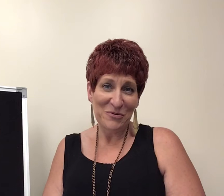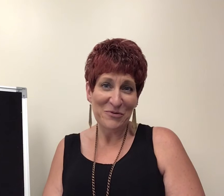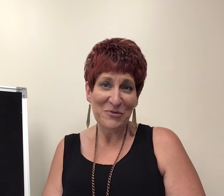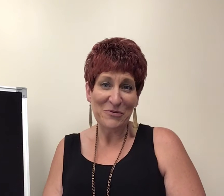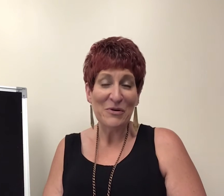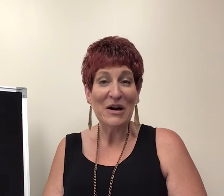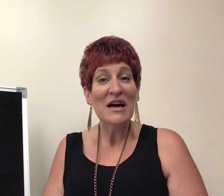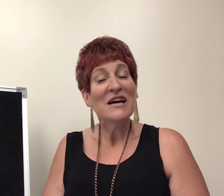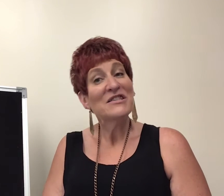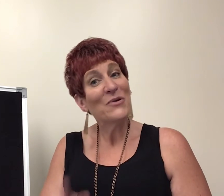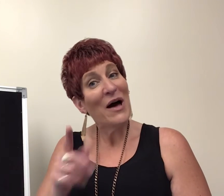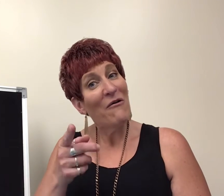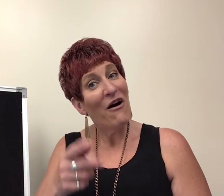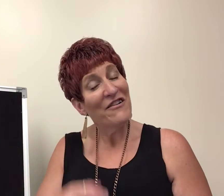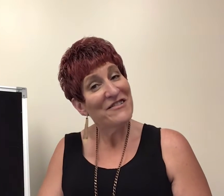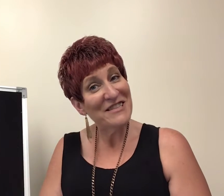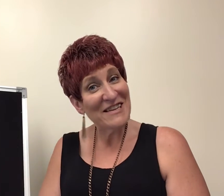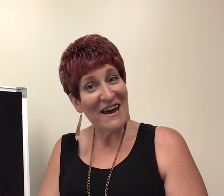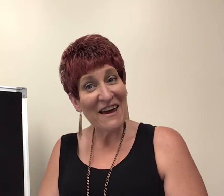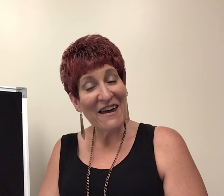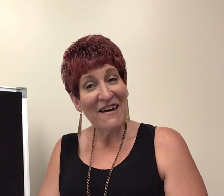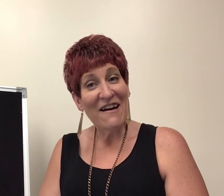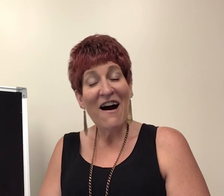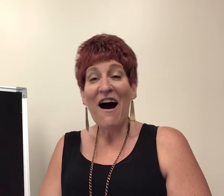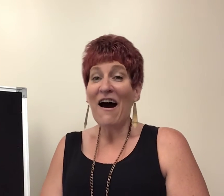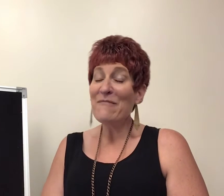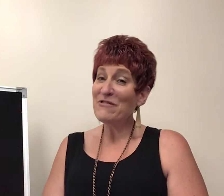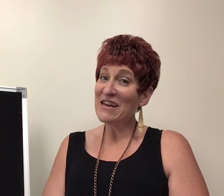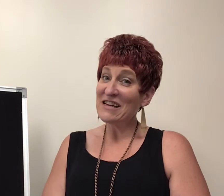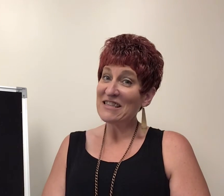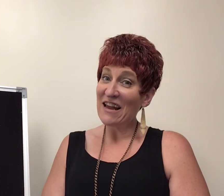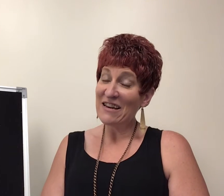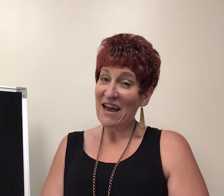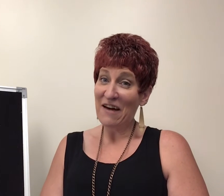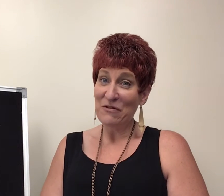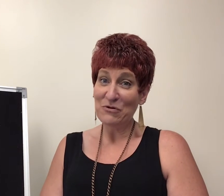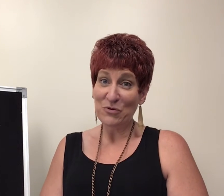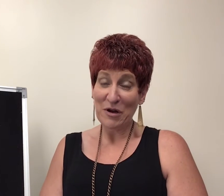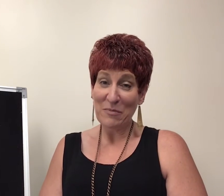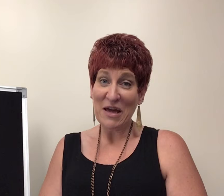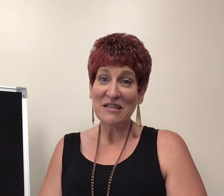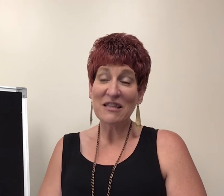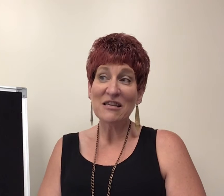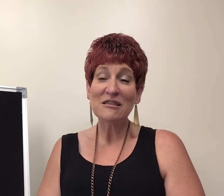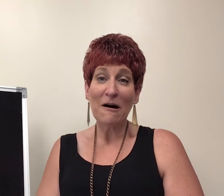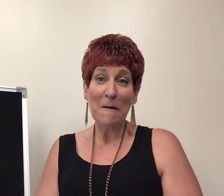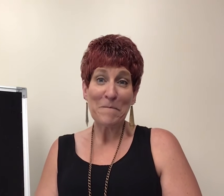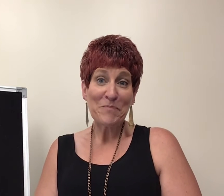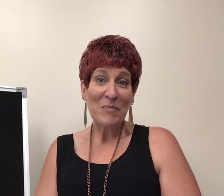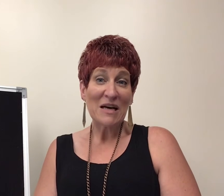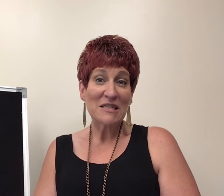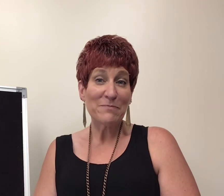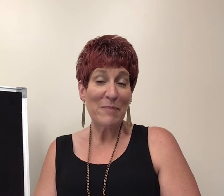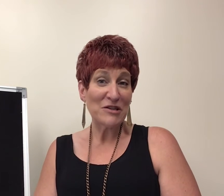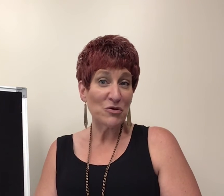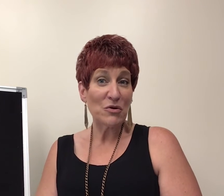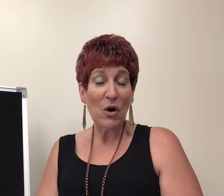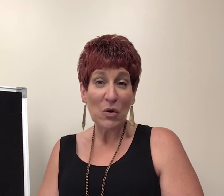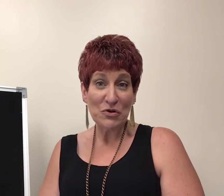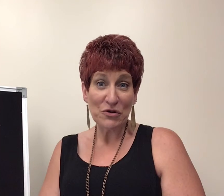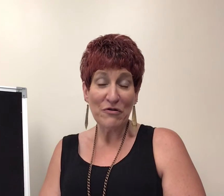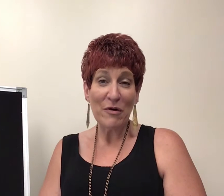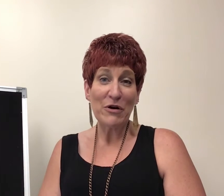you? So how are you today? I'm really excited to have you join me. This